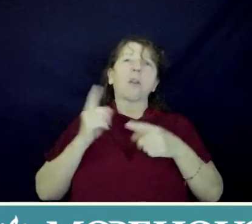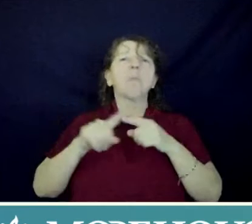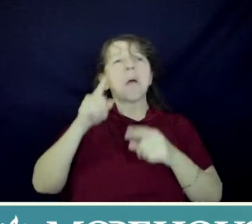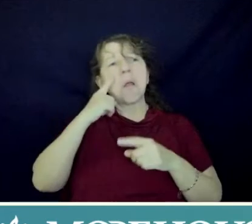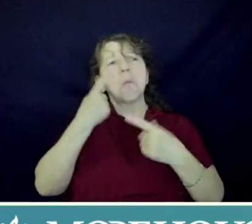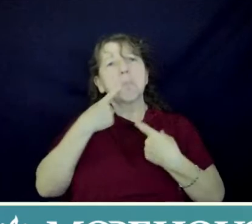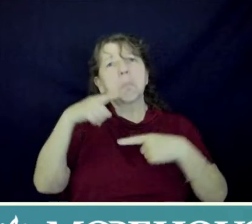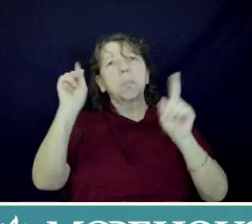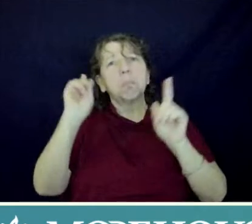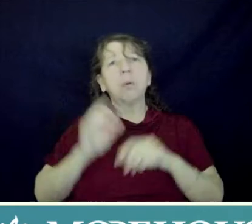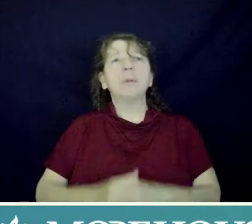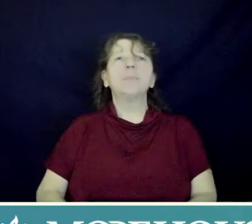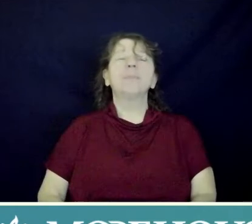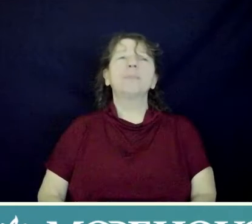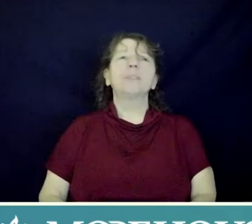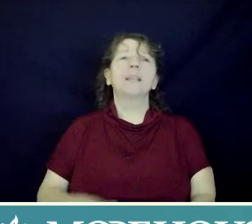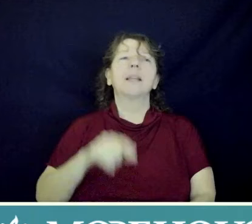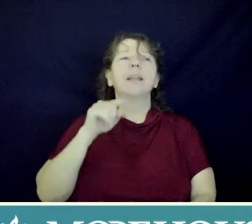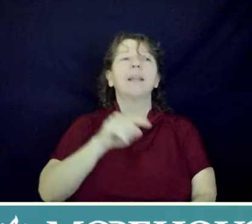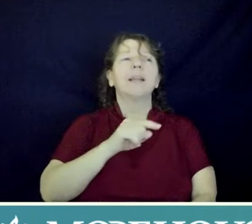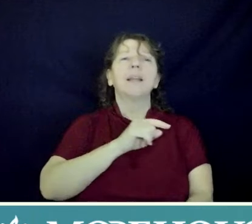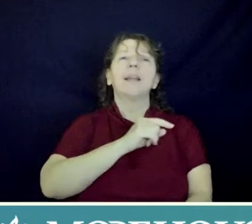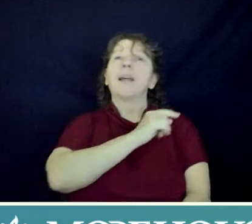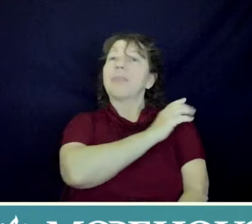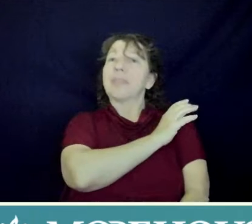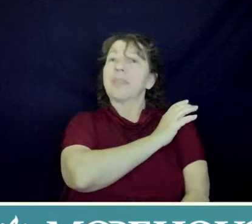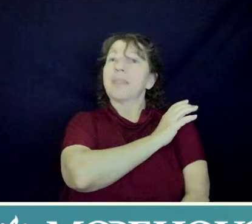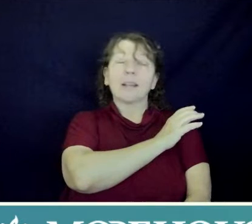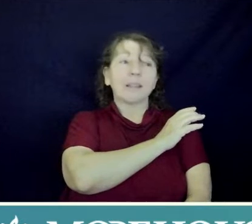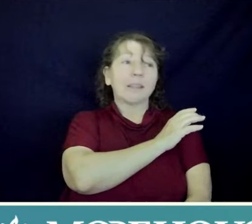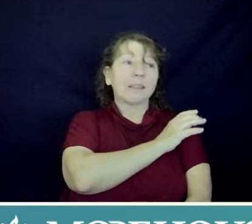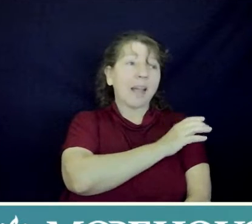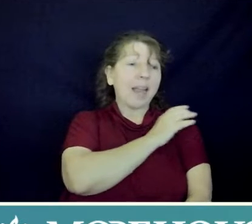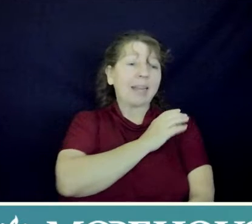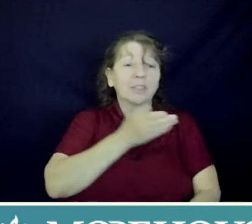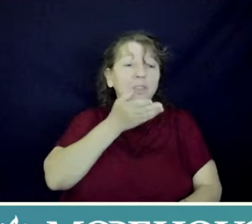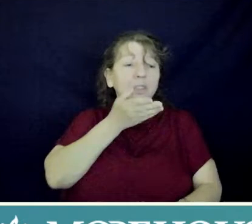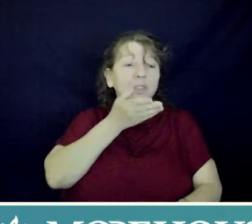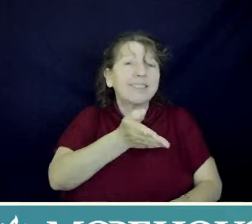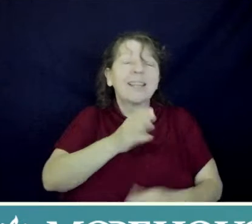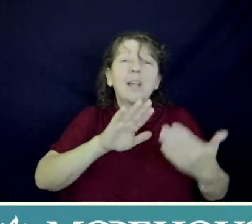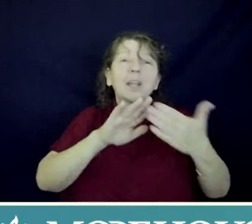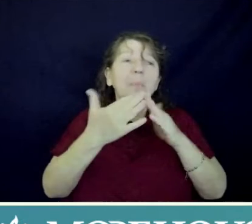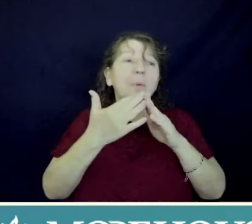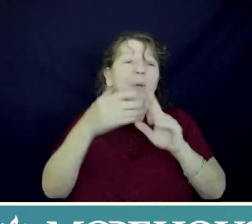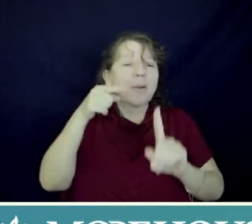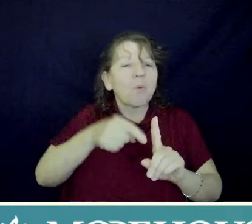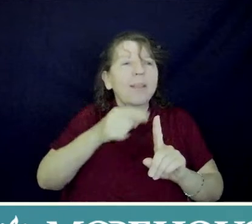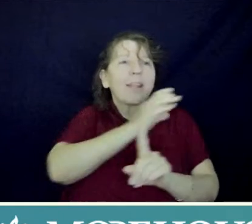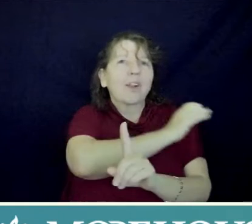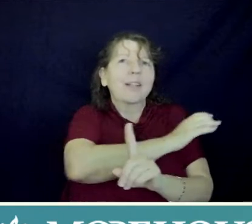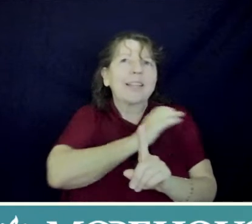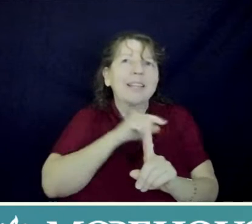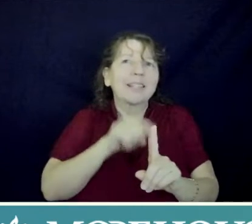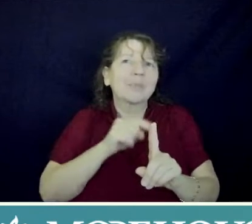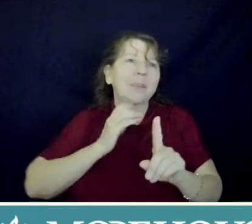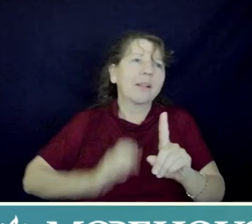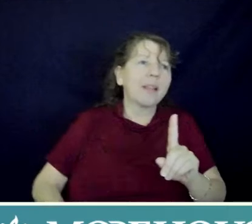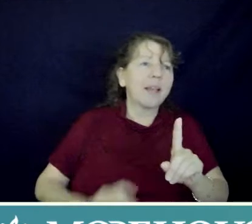based at the clinics right within their communities. These are community clinics that are managed by the Ministry of Health or